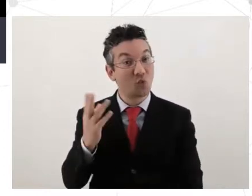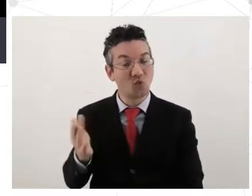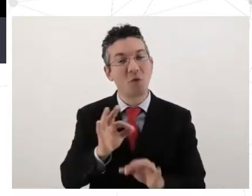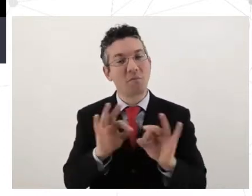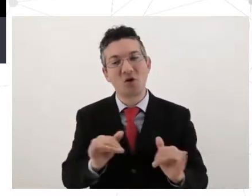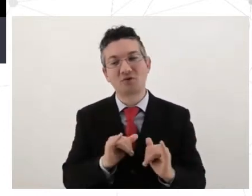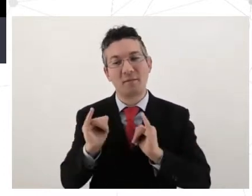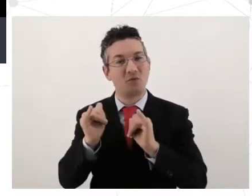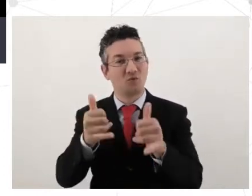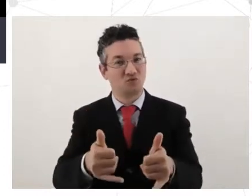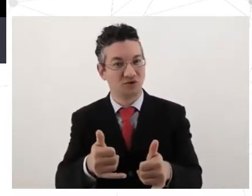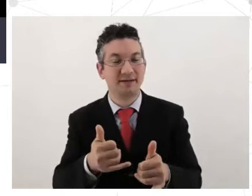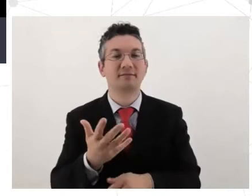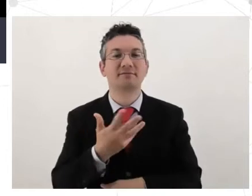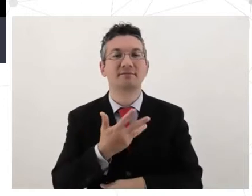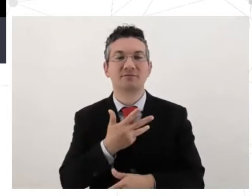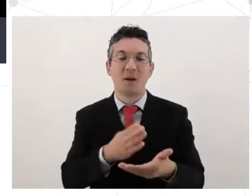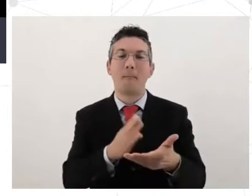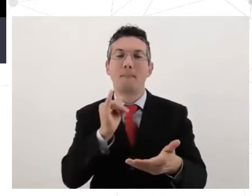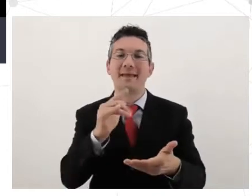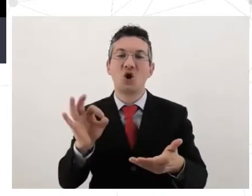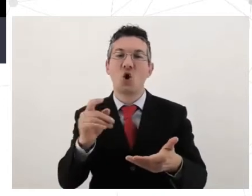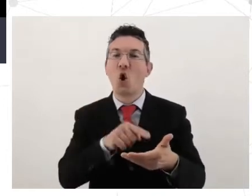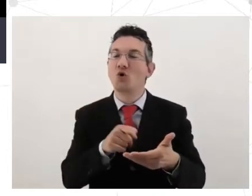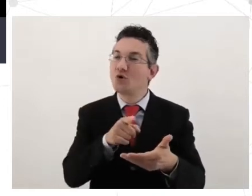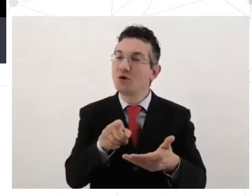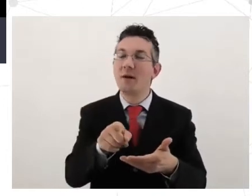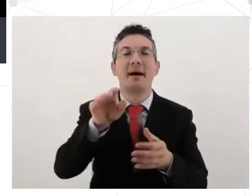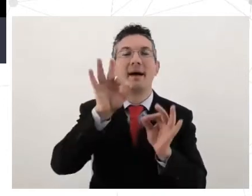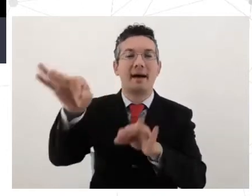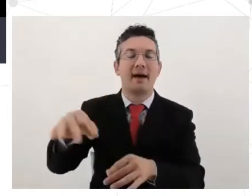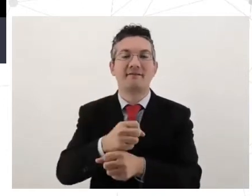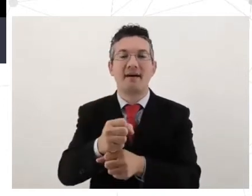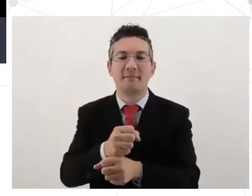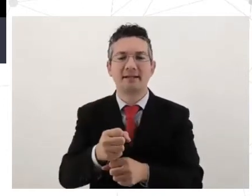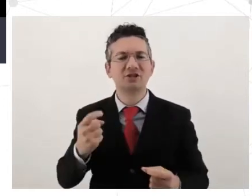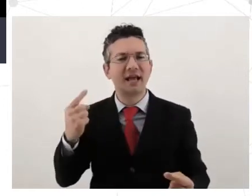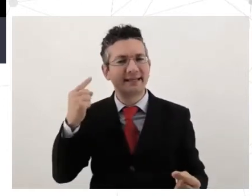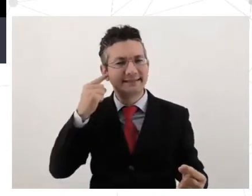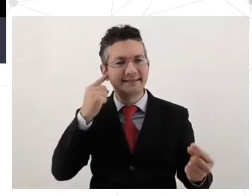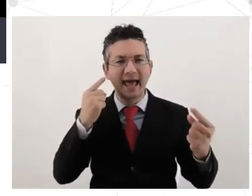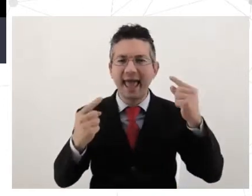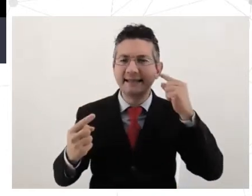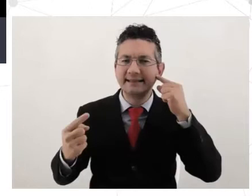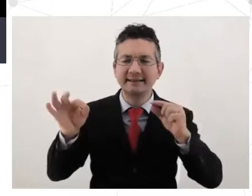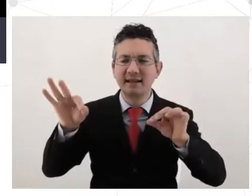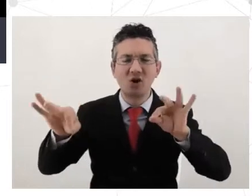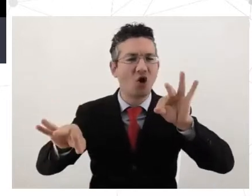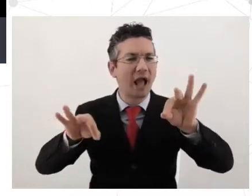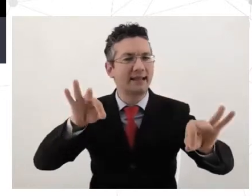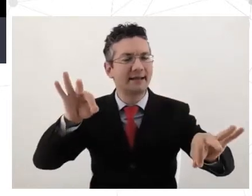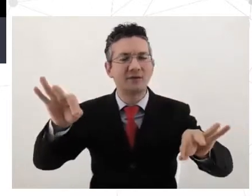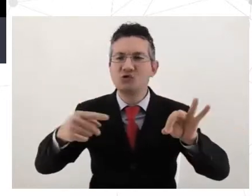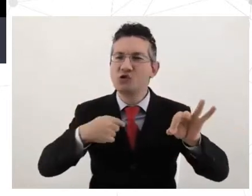We are approaching an intersection. The Brimorton Drive will continue straight, and the Meadowglen